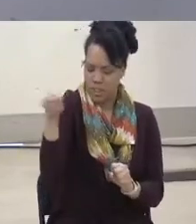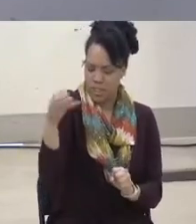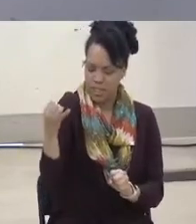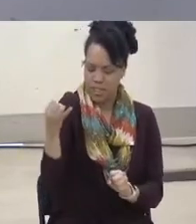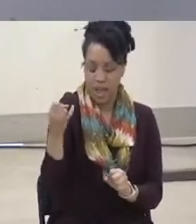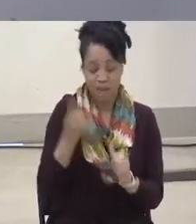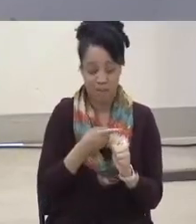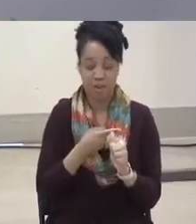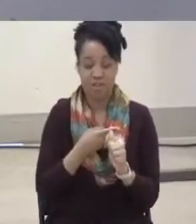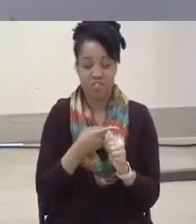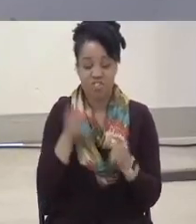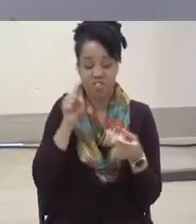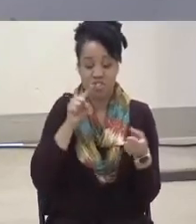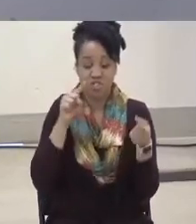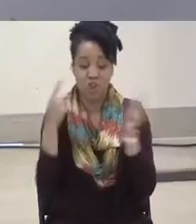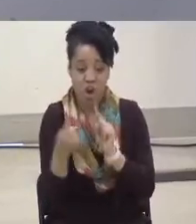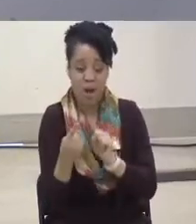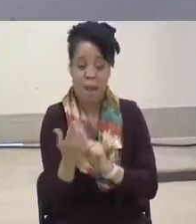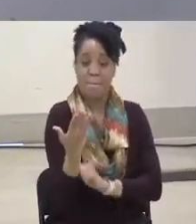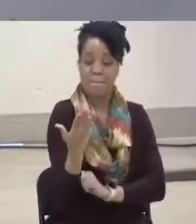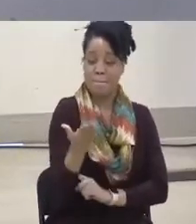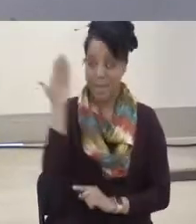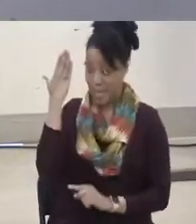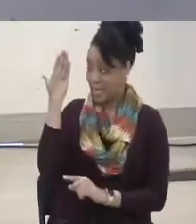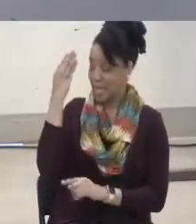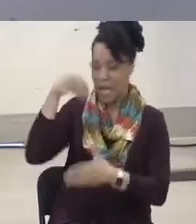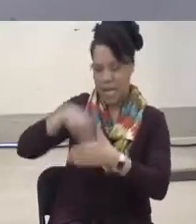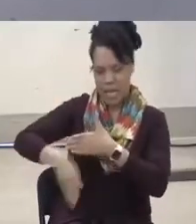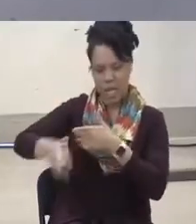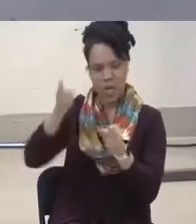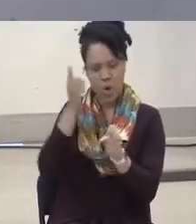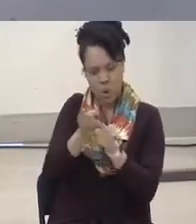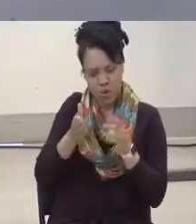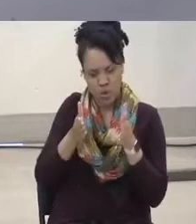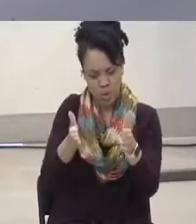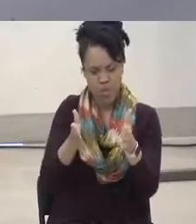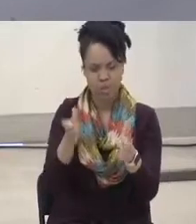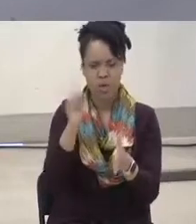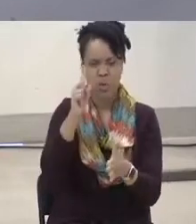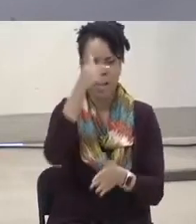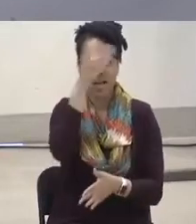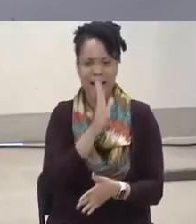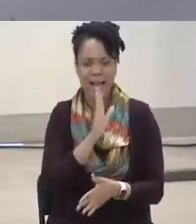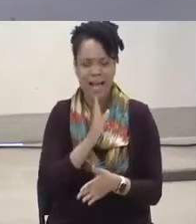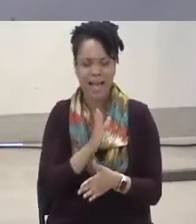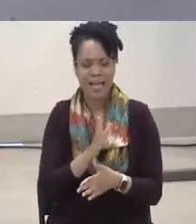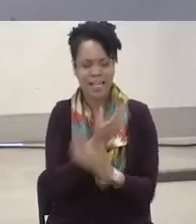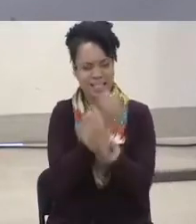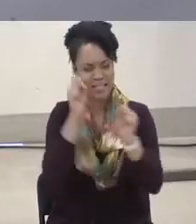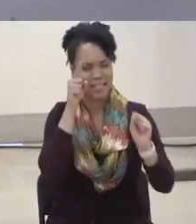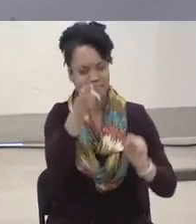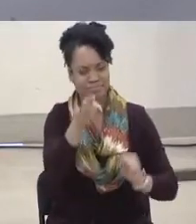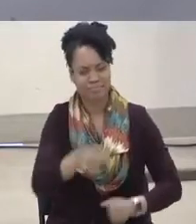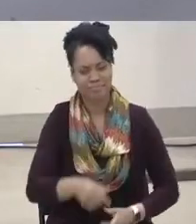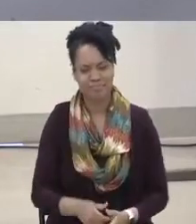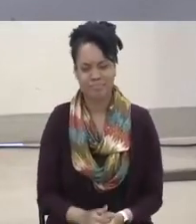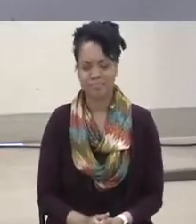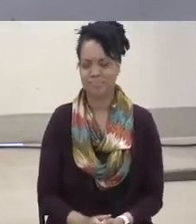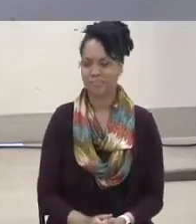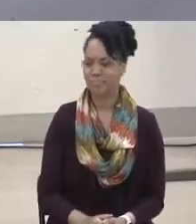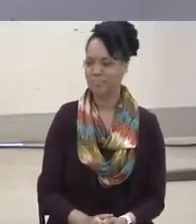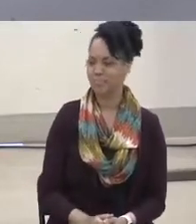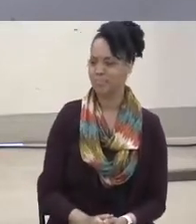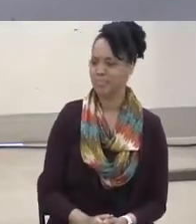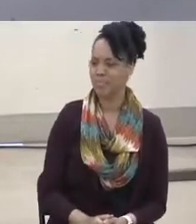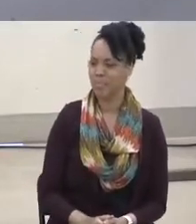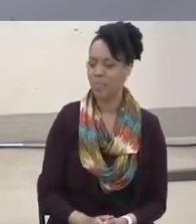of all turn back in the direction where God saved you Si once. tú primeramente tornas hacia la dirección que Dios